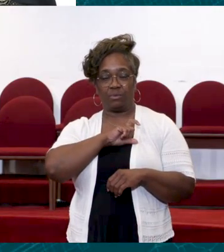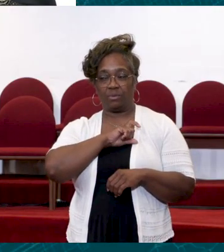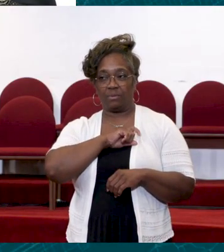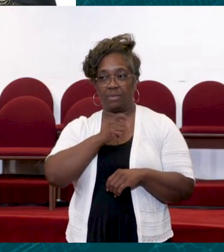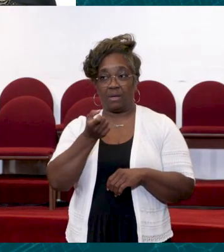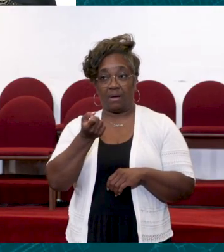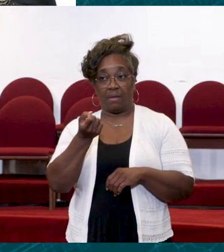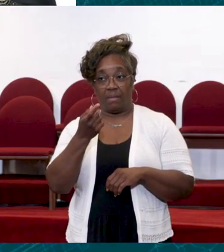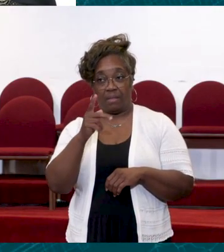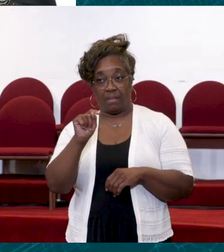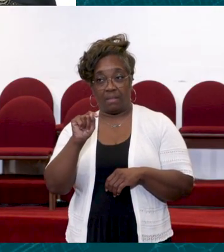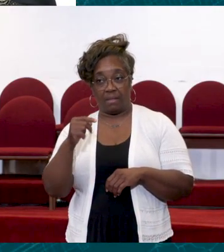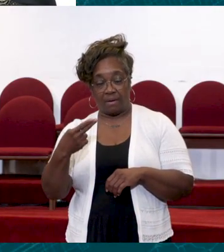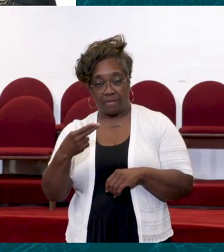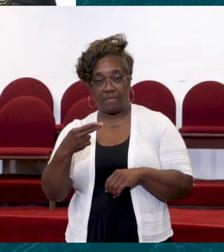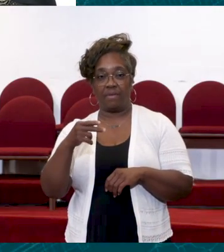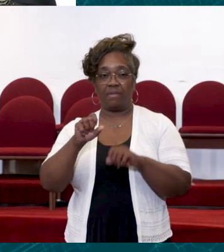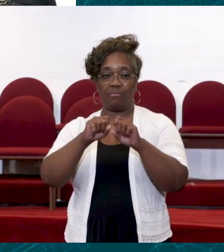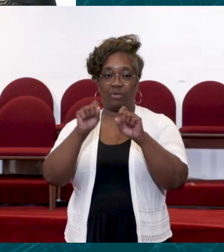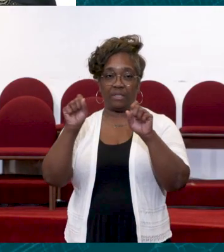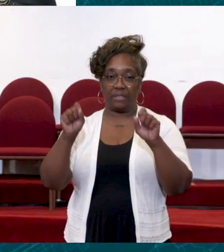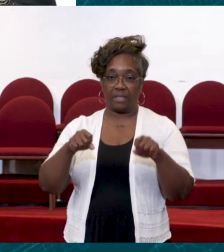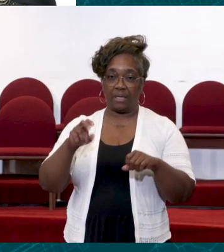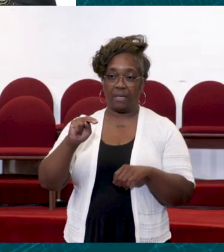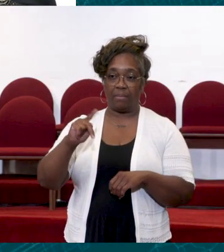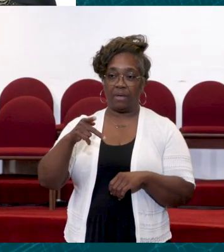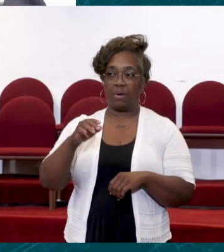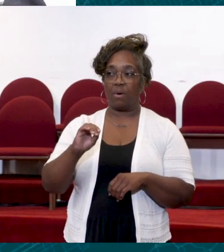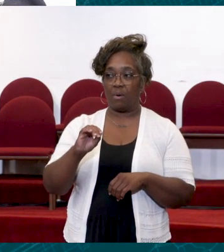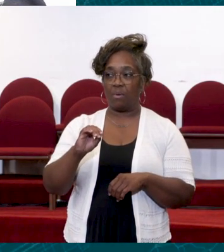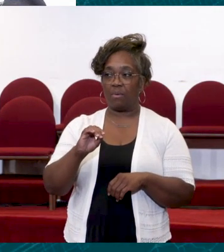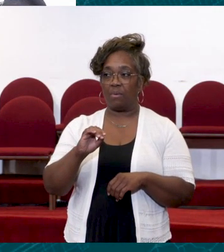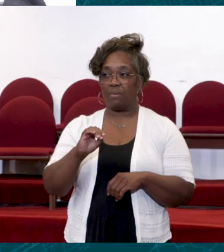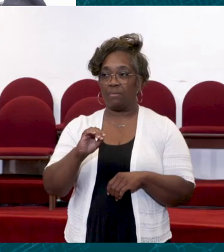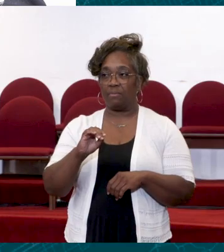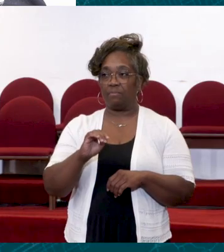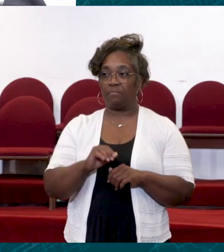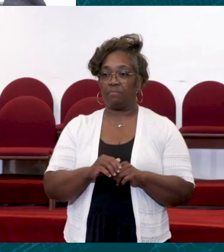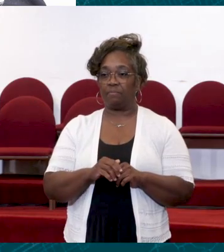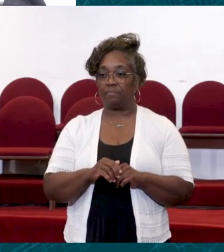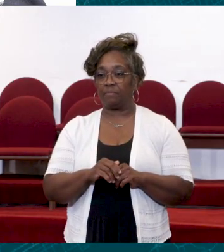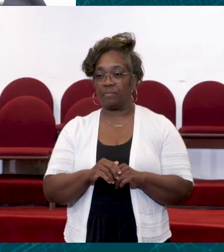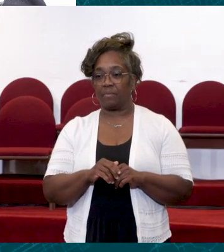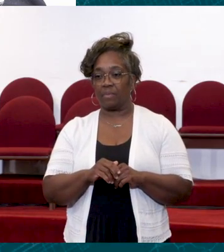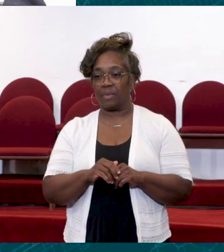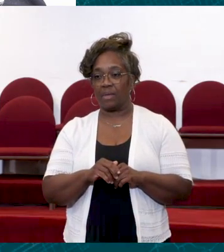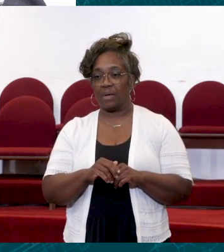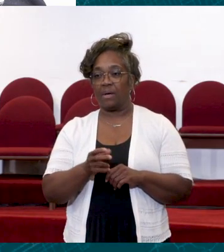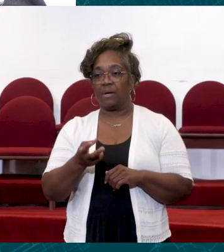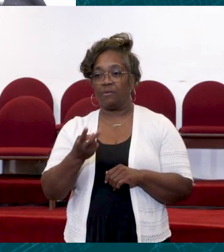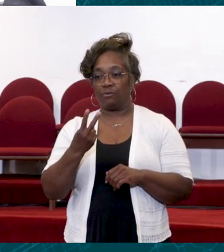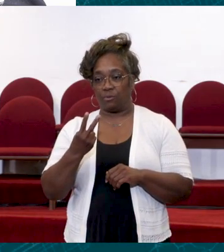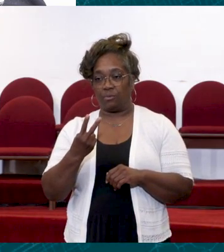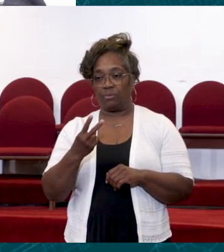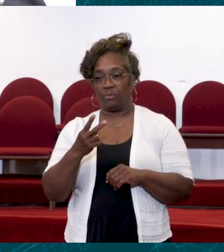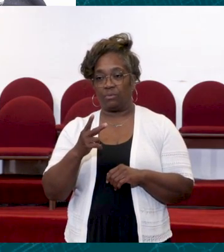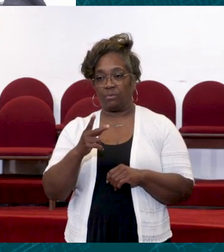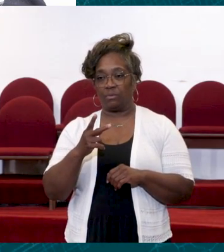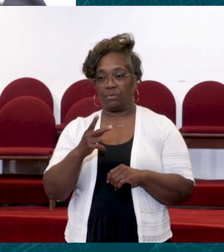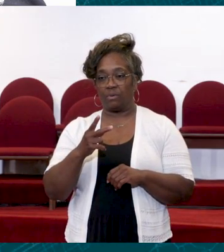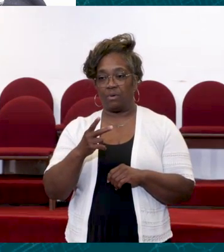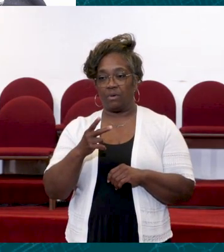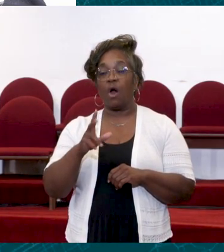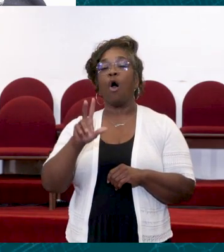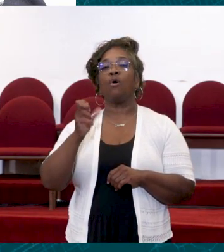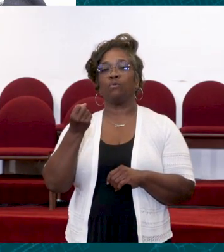11th Precinct MPO officers, yes, and your 12th Precinct neighborhood police officers are happy to